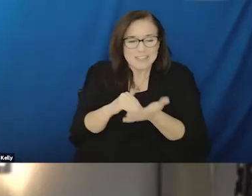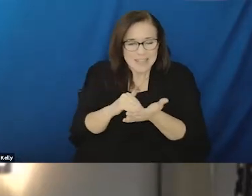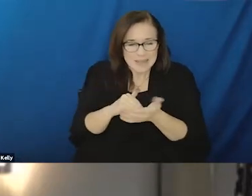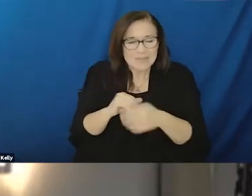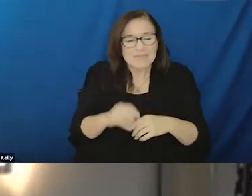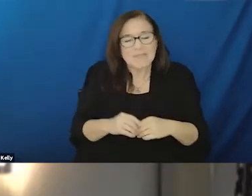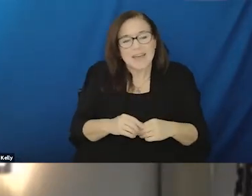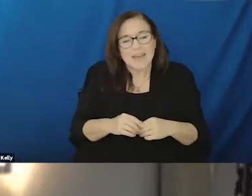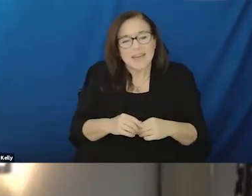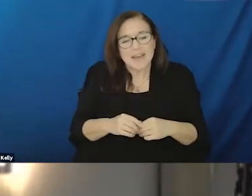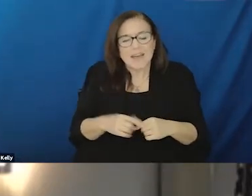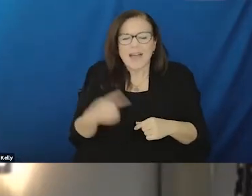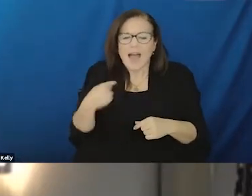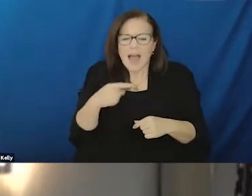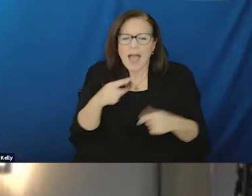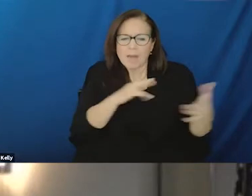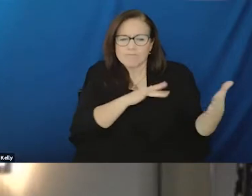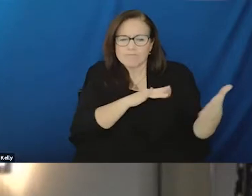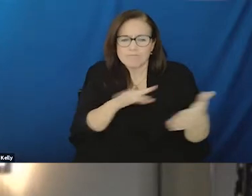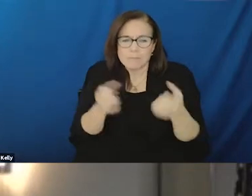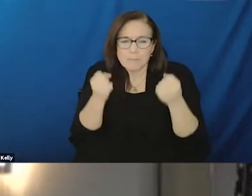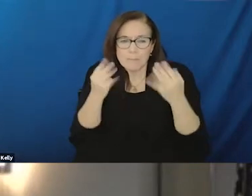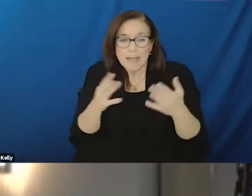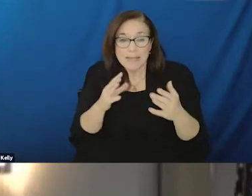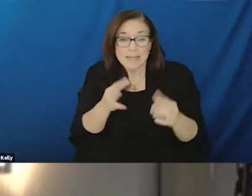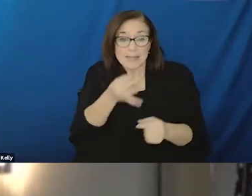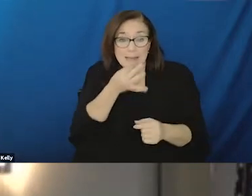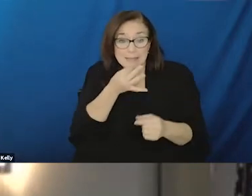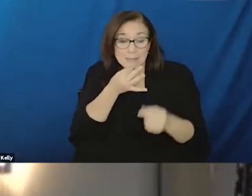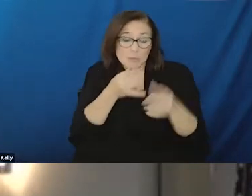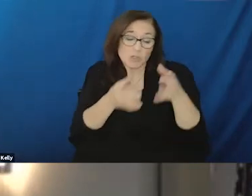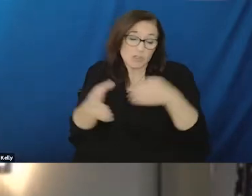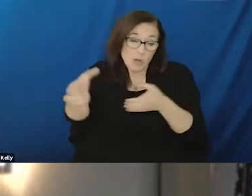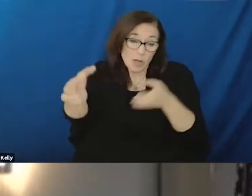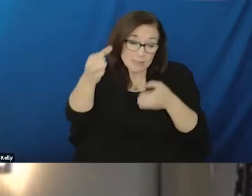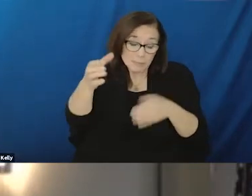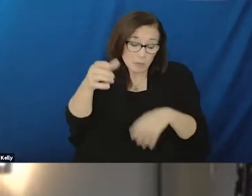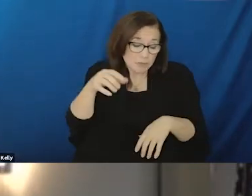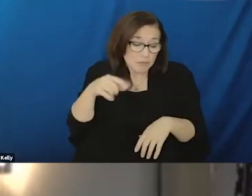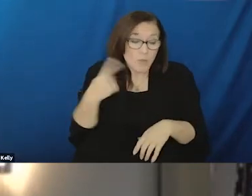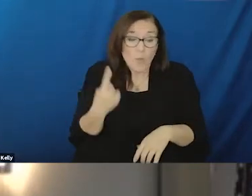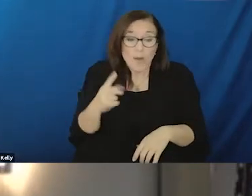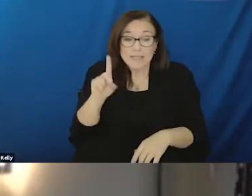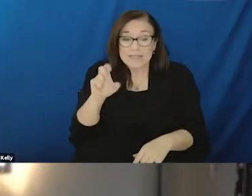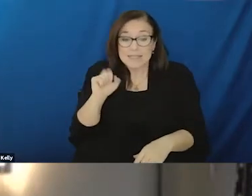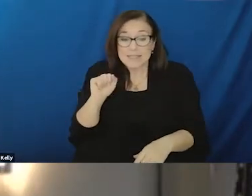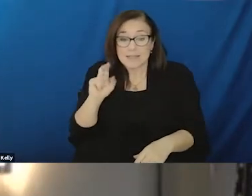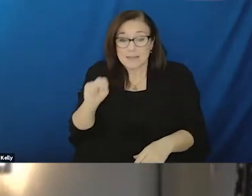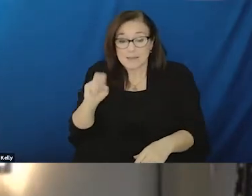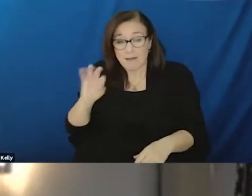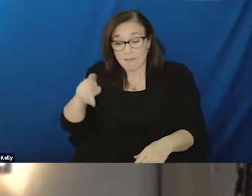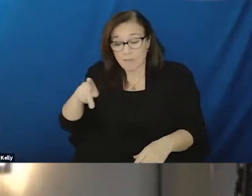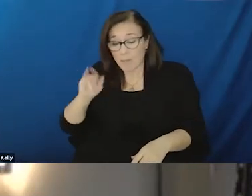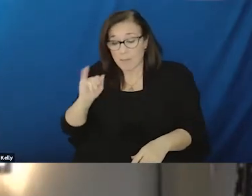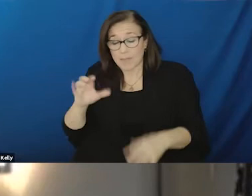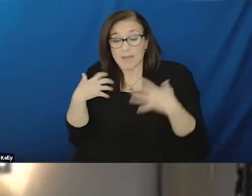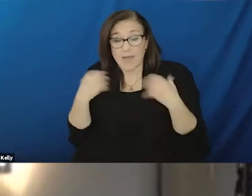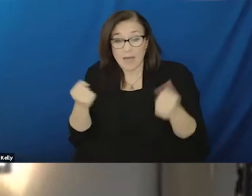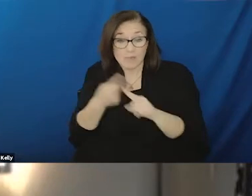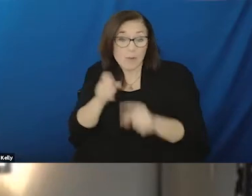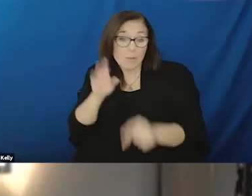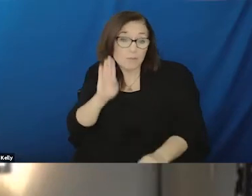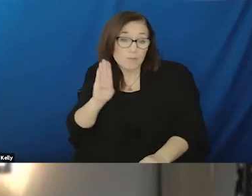Many experts I've been following is the Dean of Public Health of Brown University. He's often on PBS and elsewhere. And he